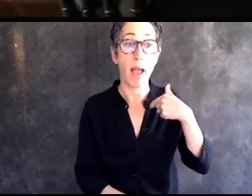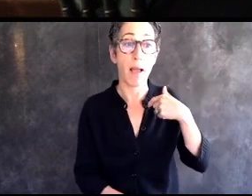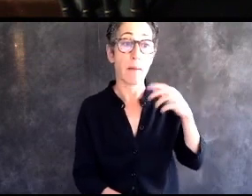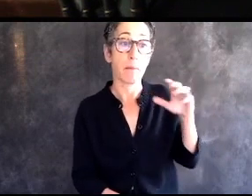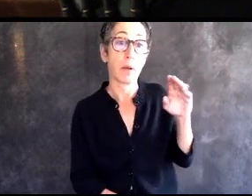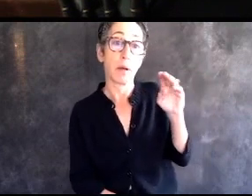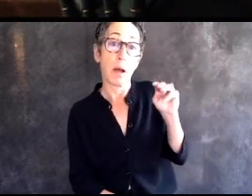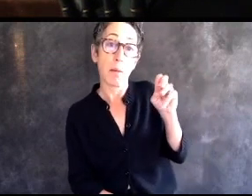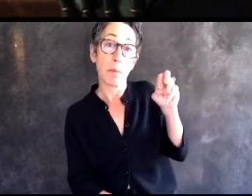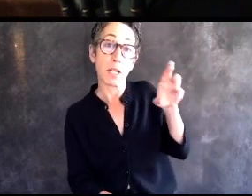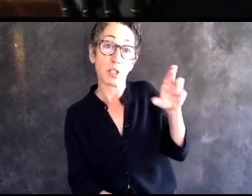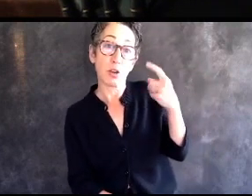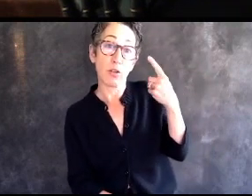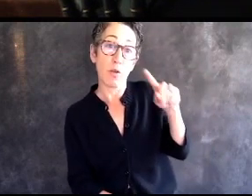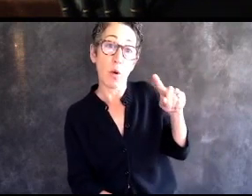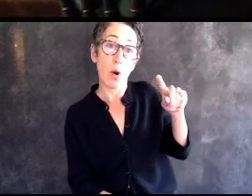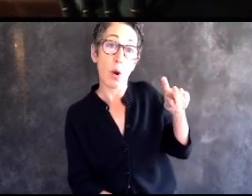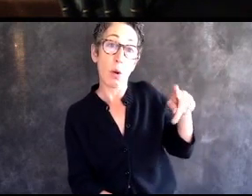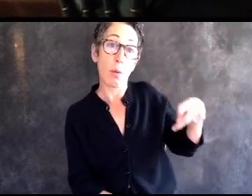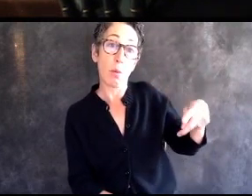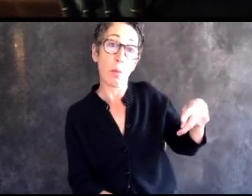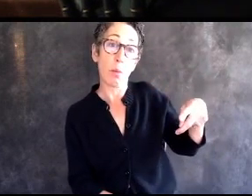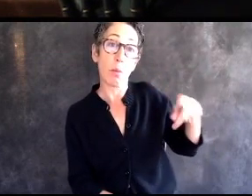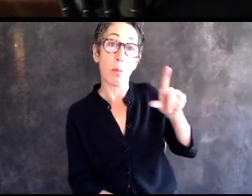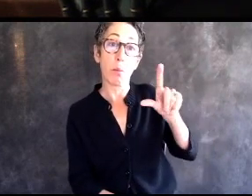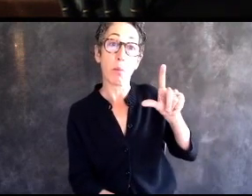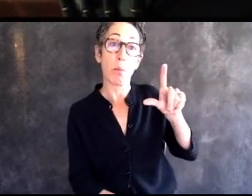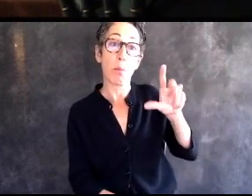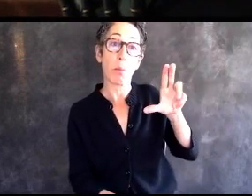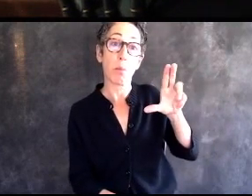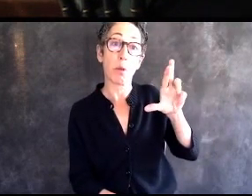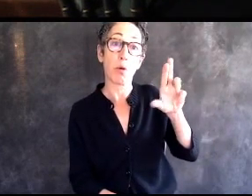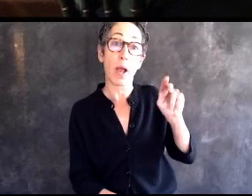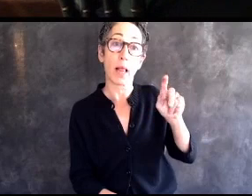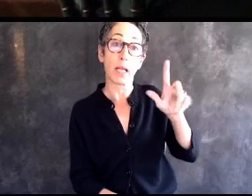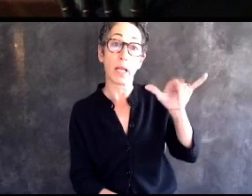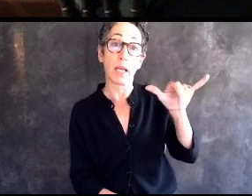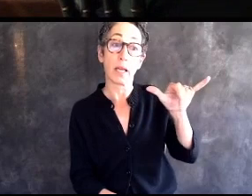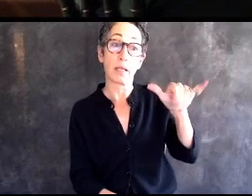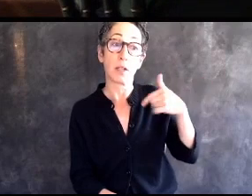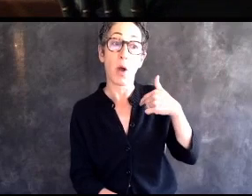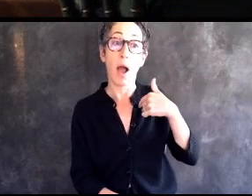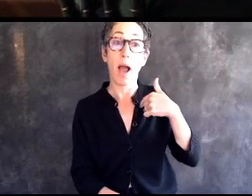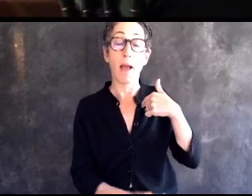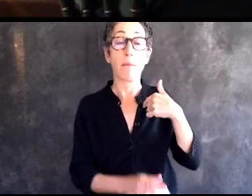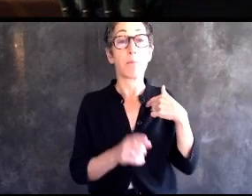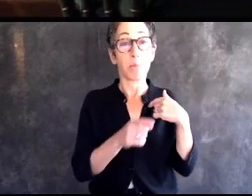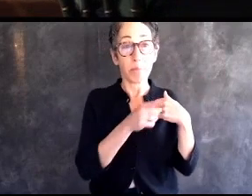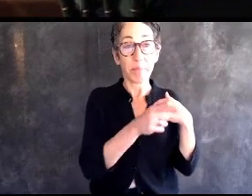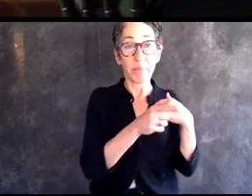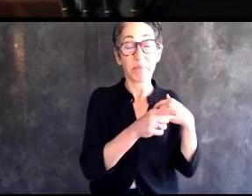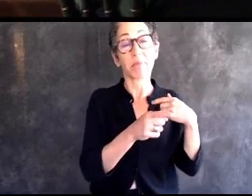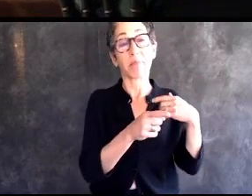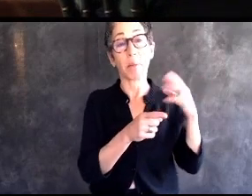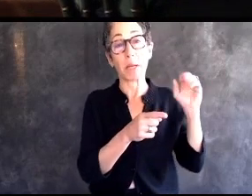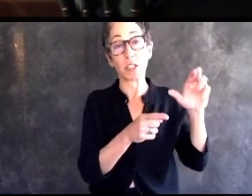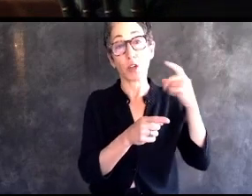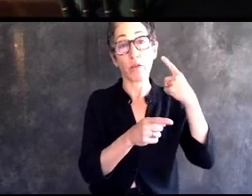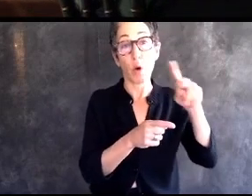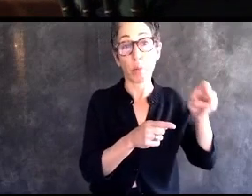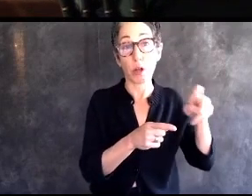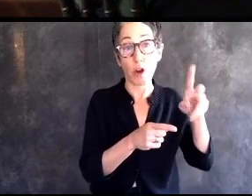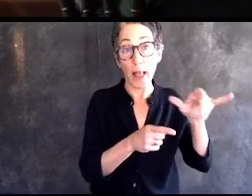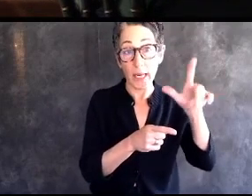So at this moment, as the Minister of Digital Affairs, I'm responsible for universal access, open